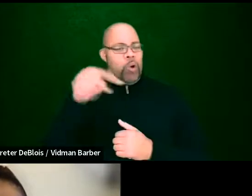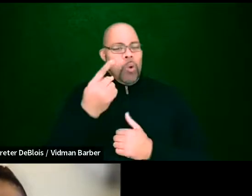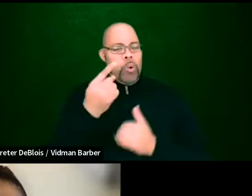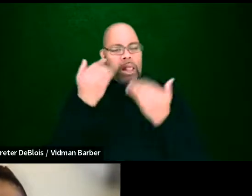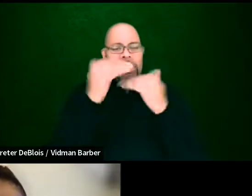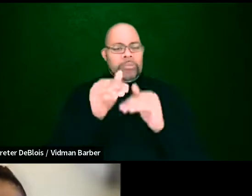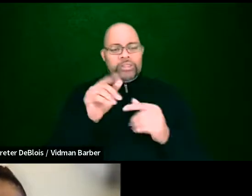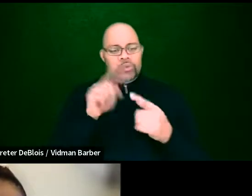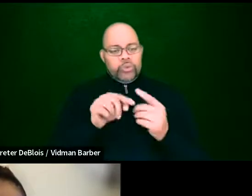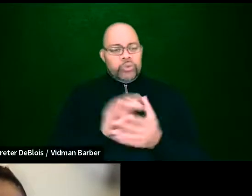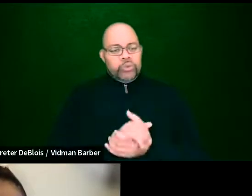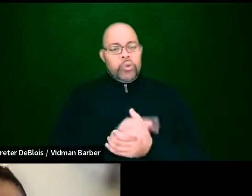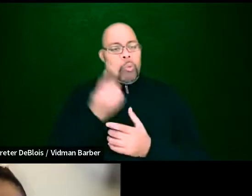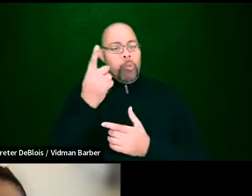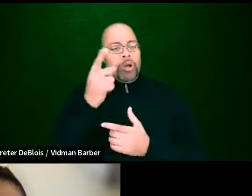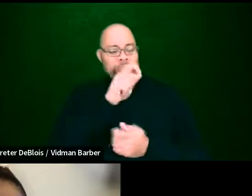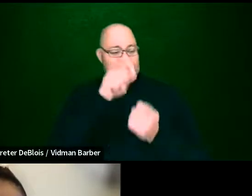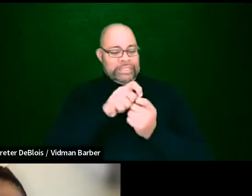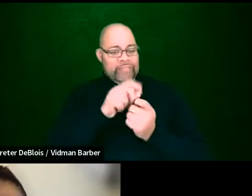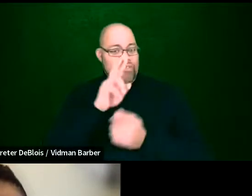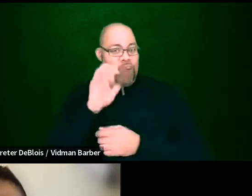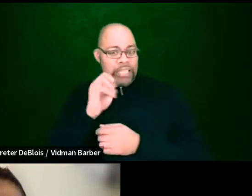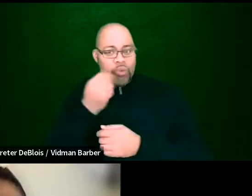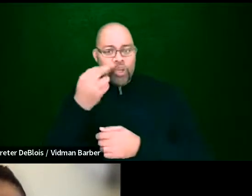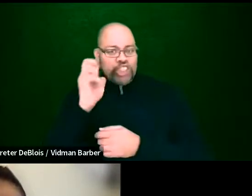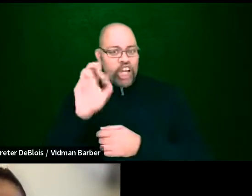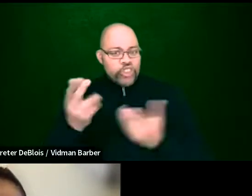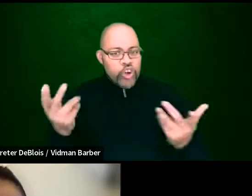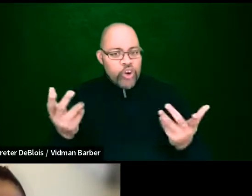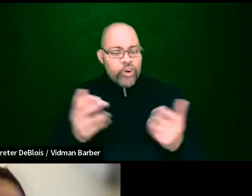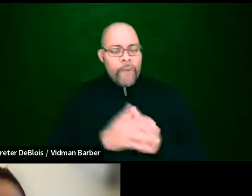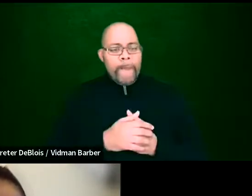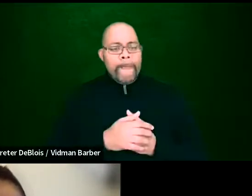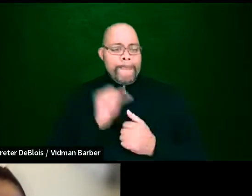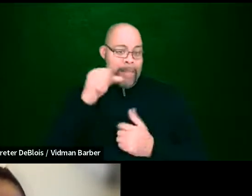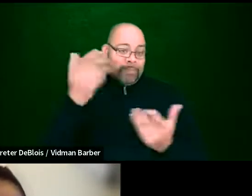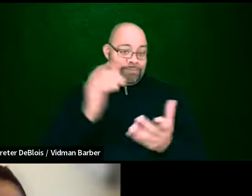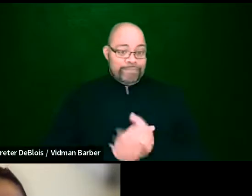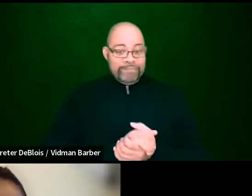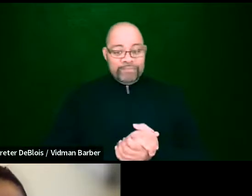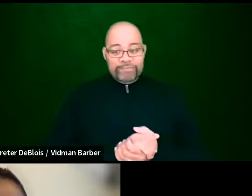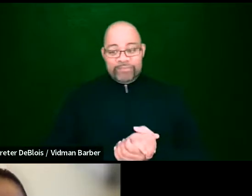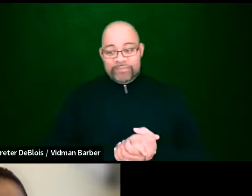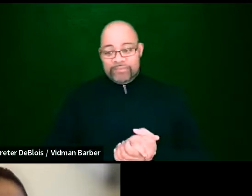limited to one particular race or gender. So yeah.